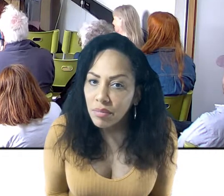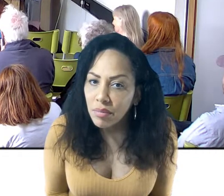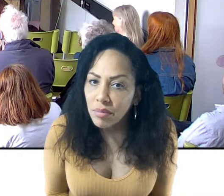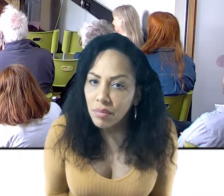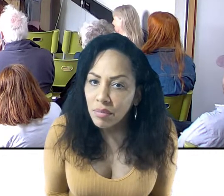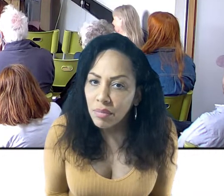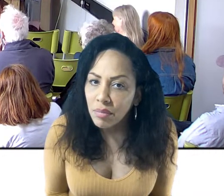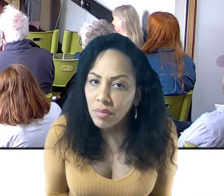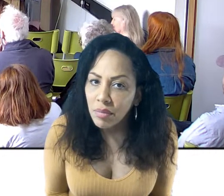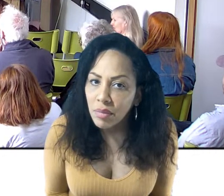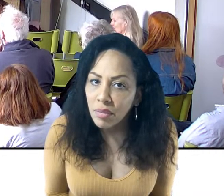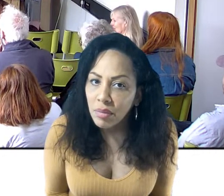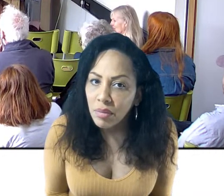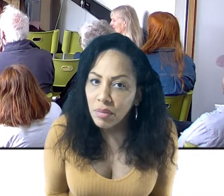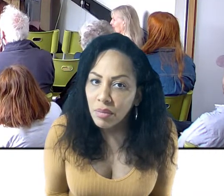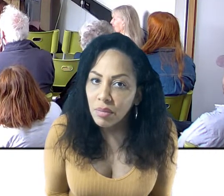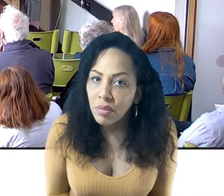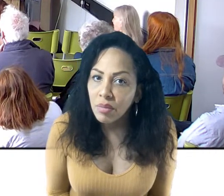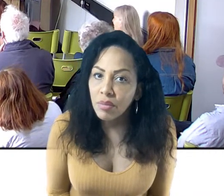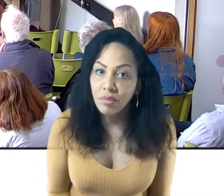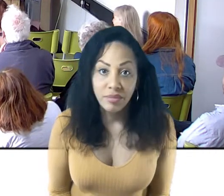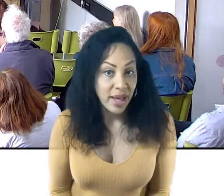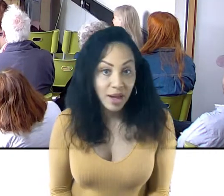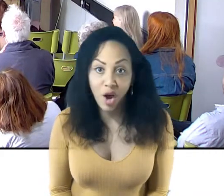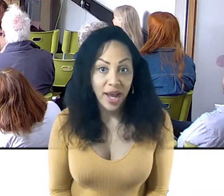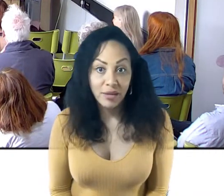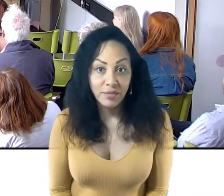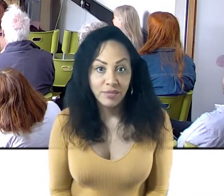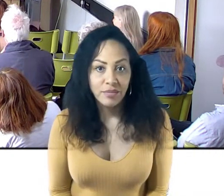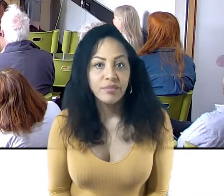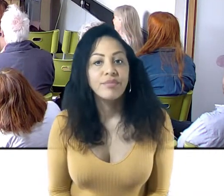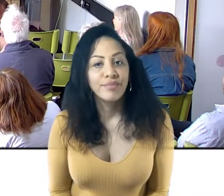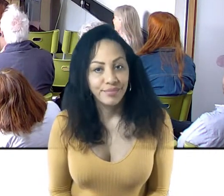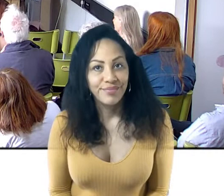one way or oh, okay.